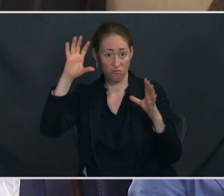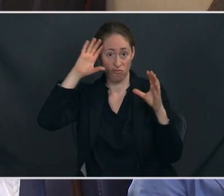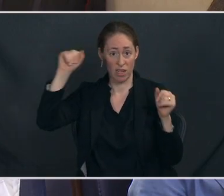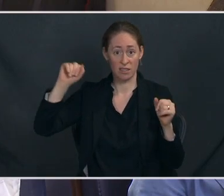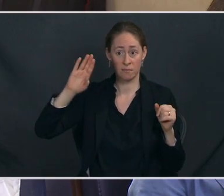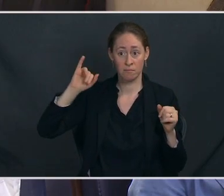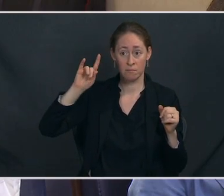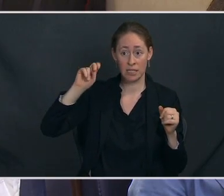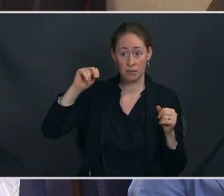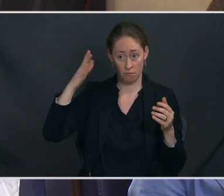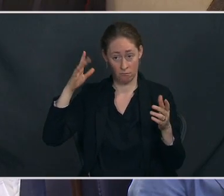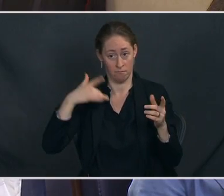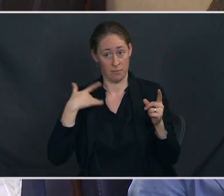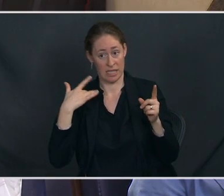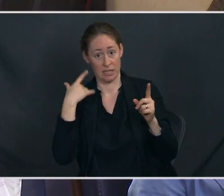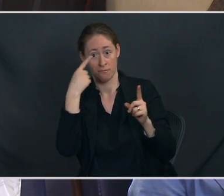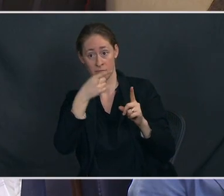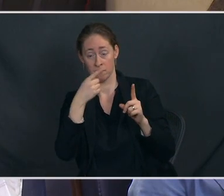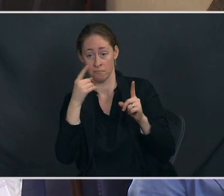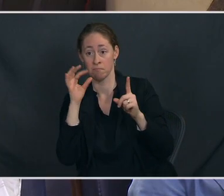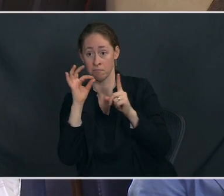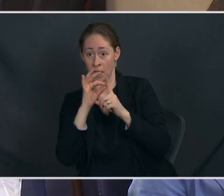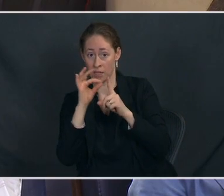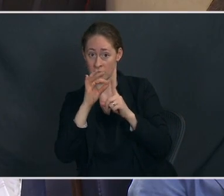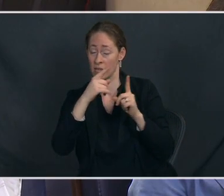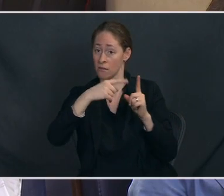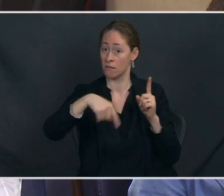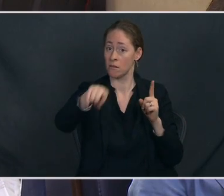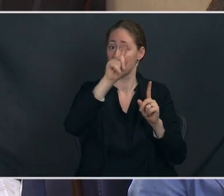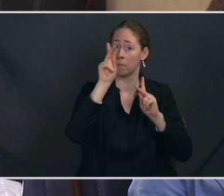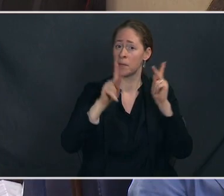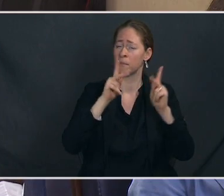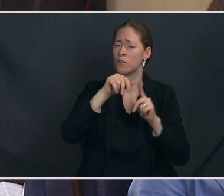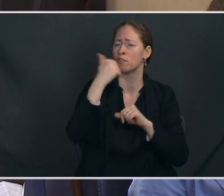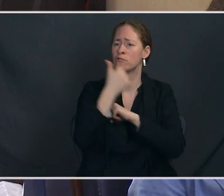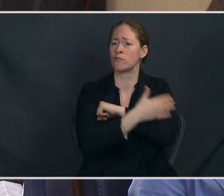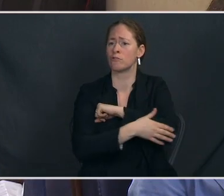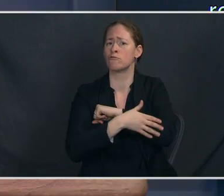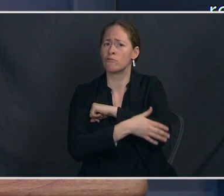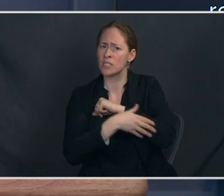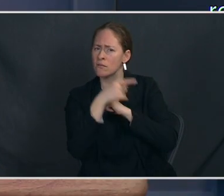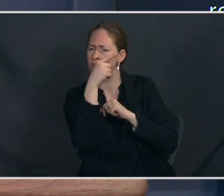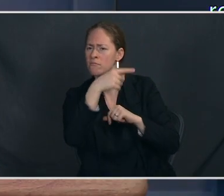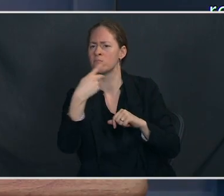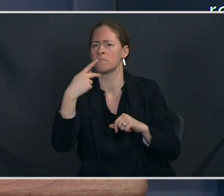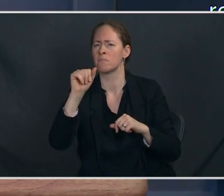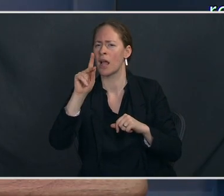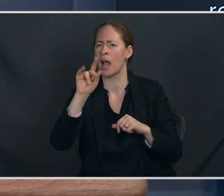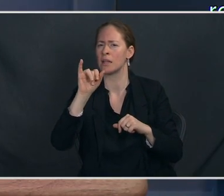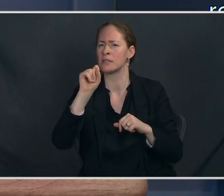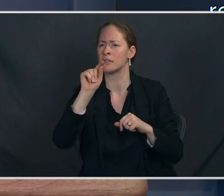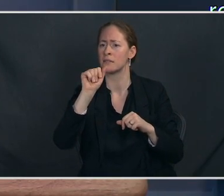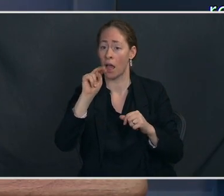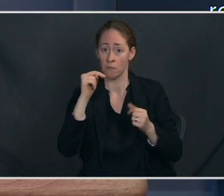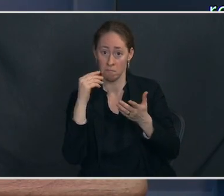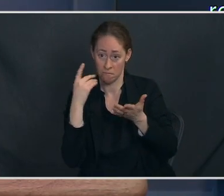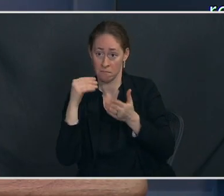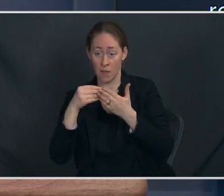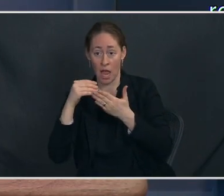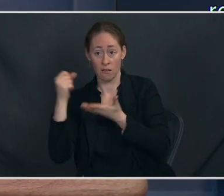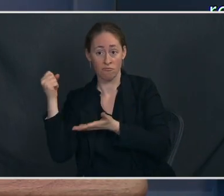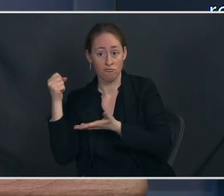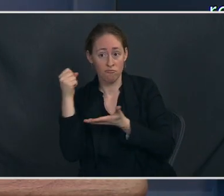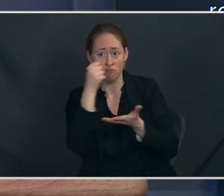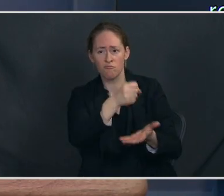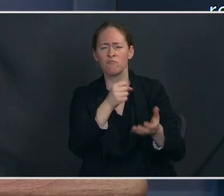Palestinians don't have to make concessions to get funding or a consulate? Well, I think I've